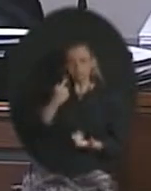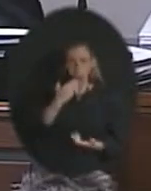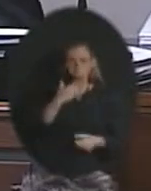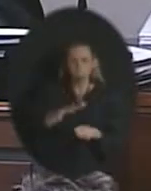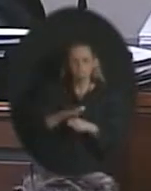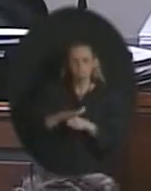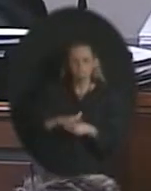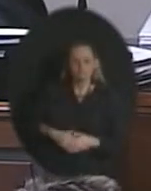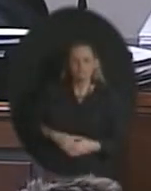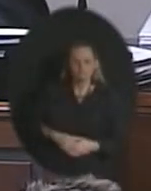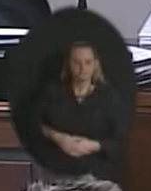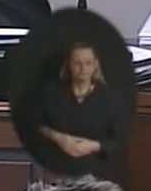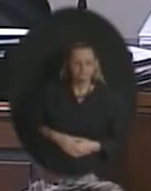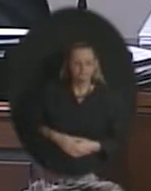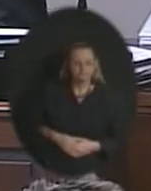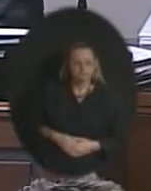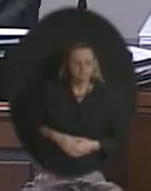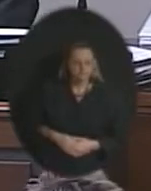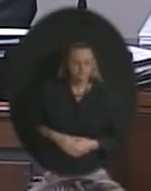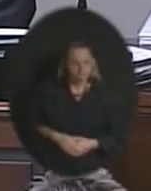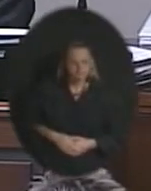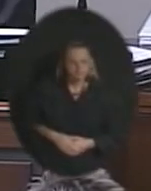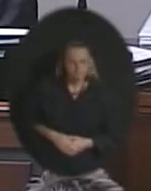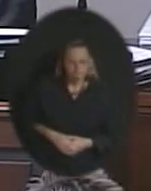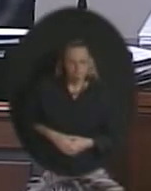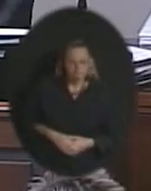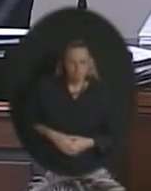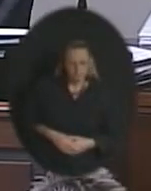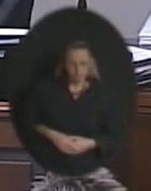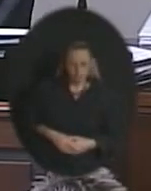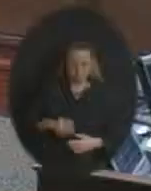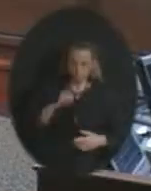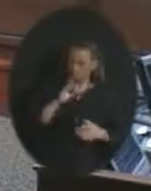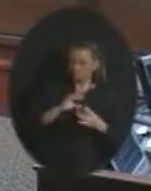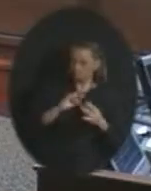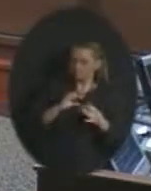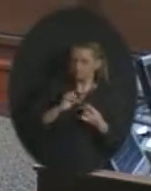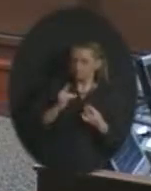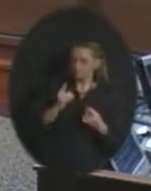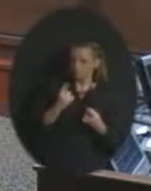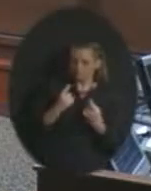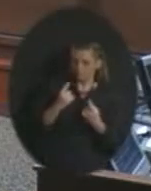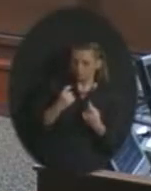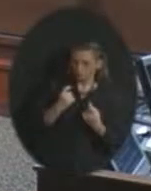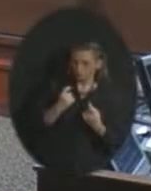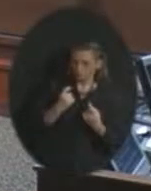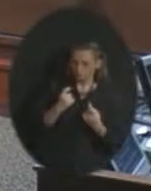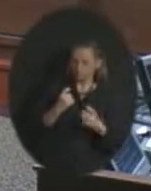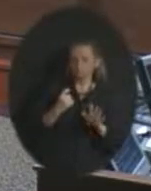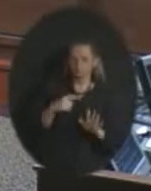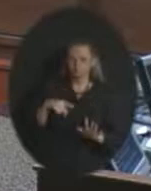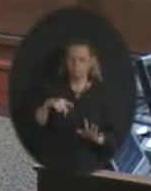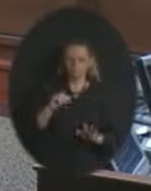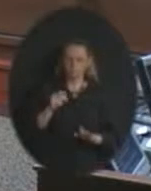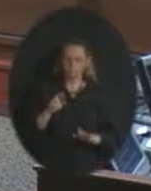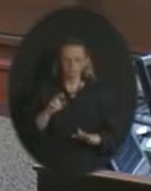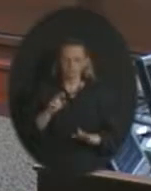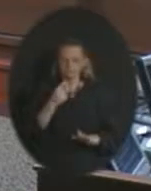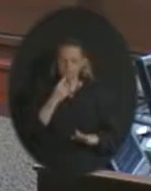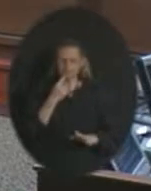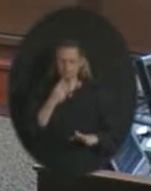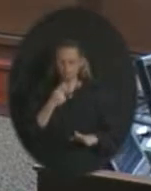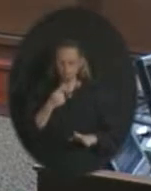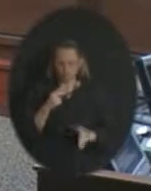Comments or questions? So again, basically what we're saying here is